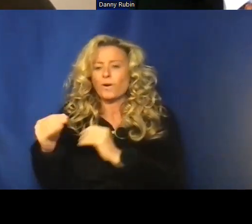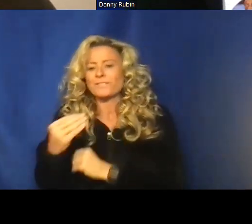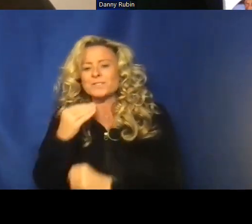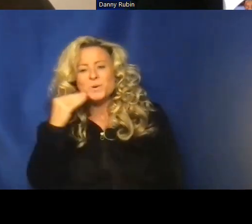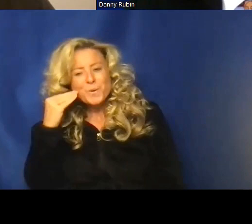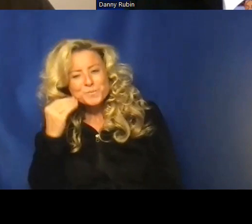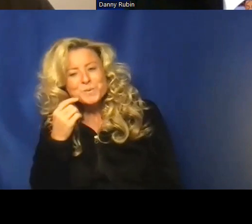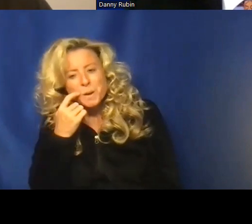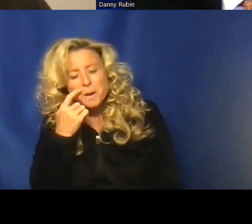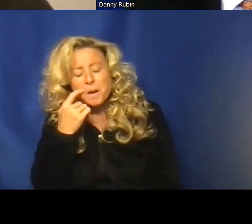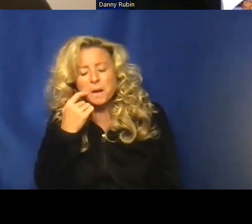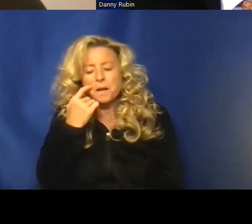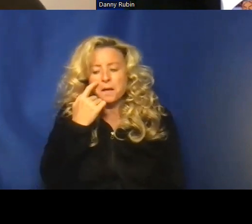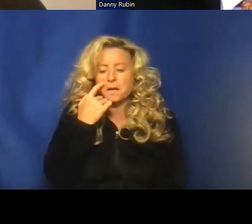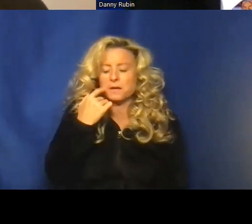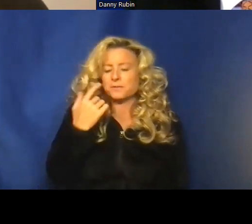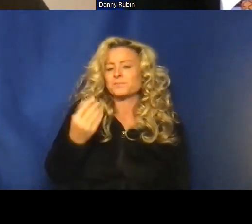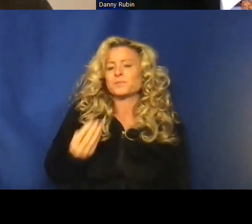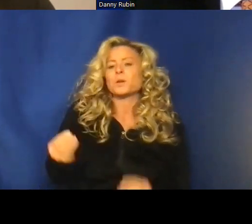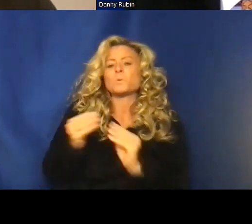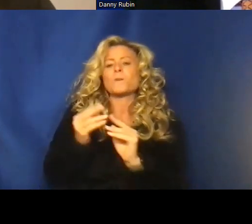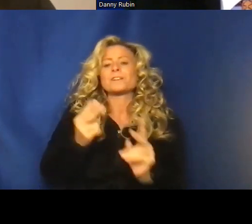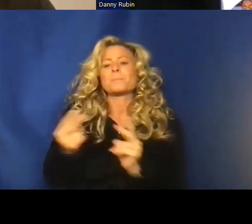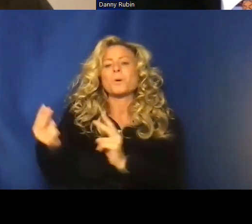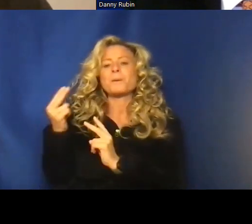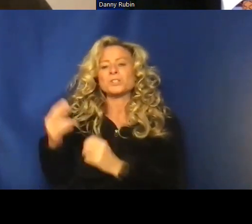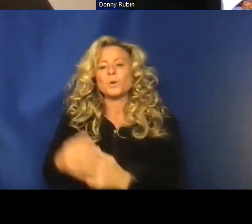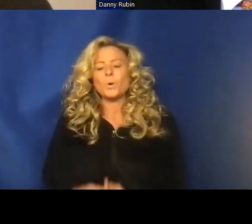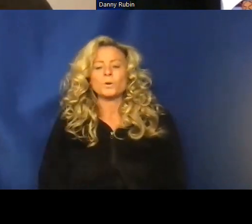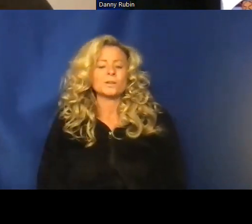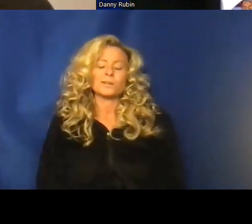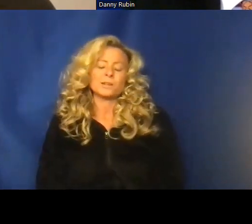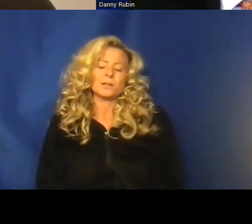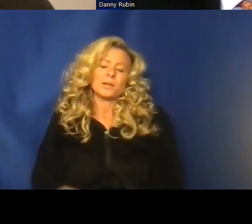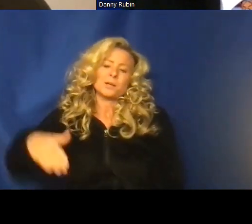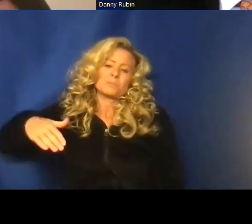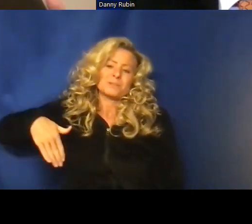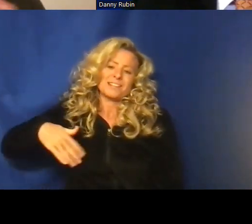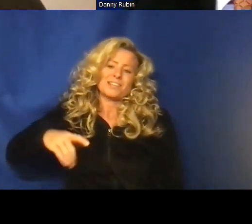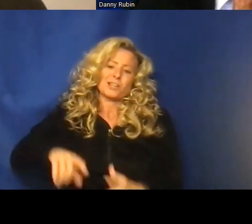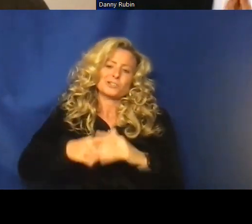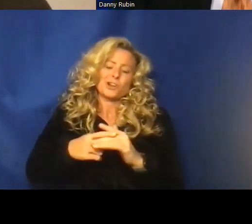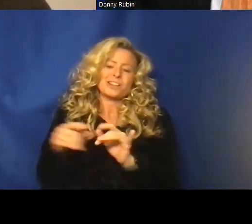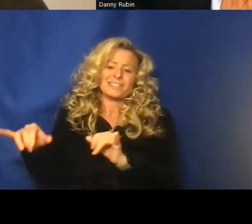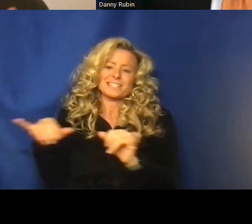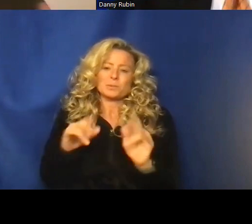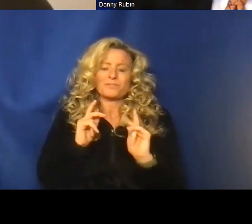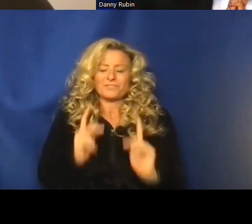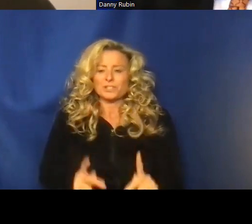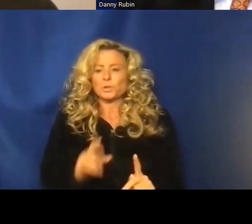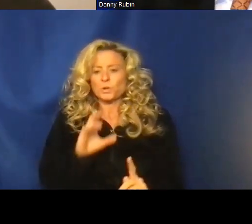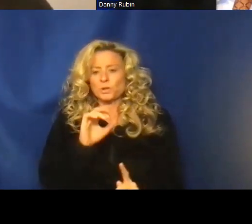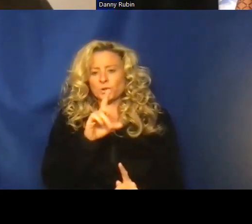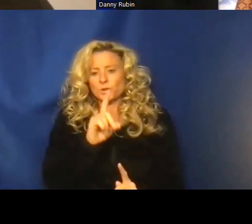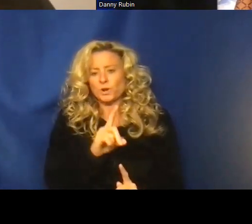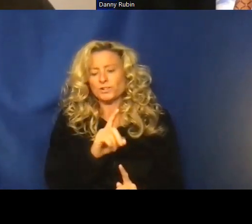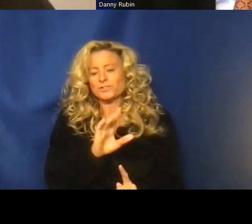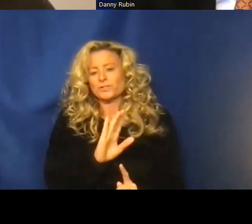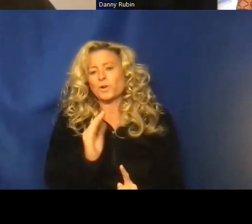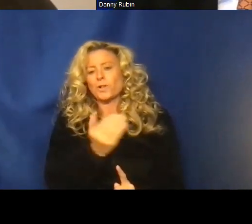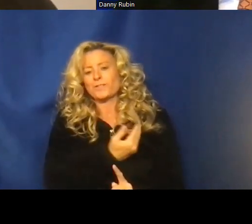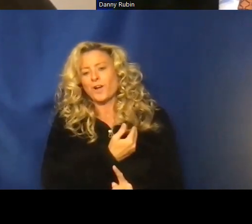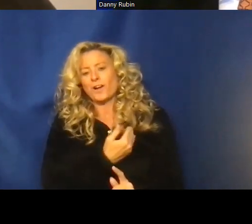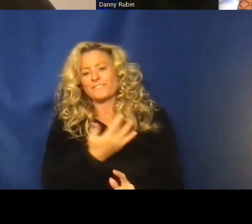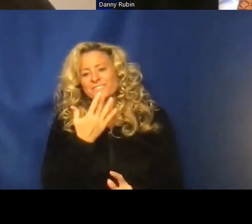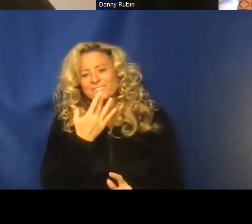home. Yeah. Is a memento. But we haven't started making the similar physical cards for all of our fans and for all